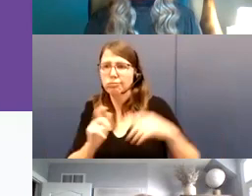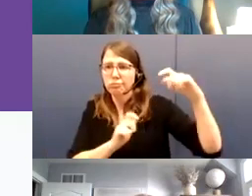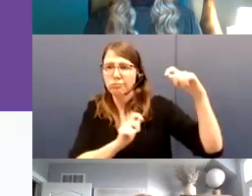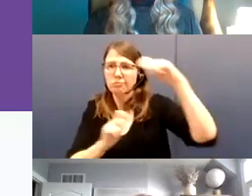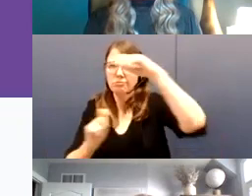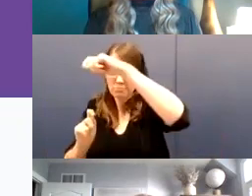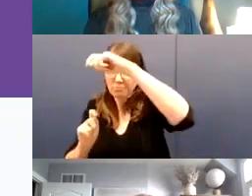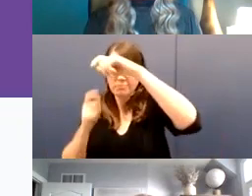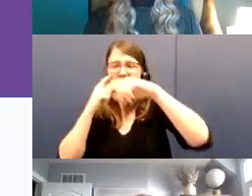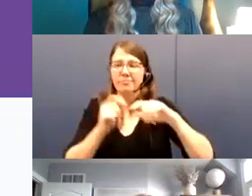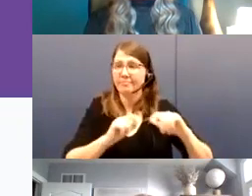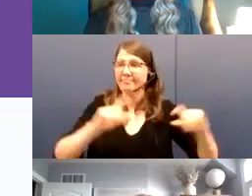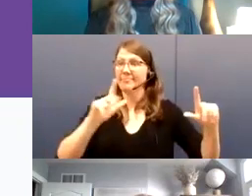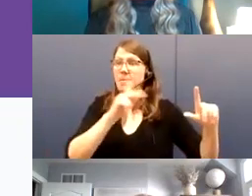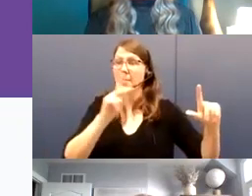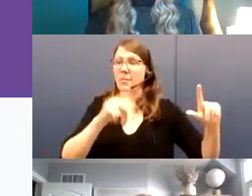larger.